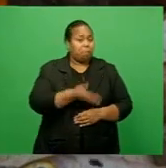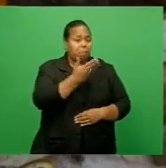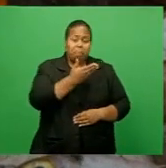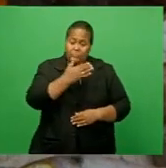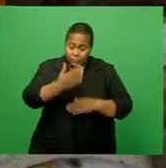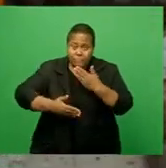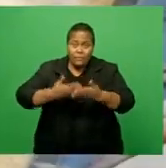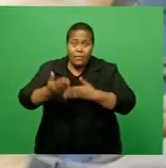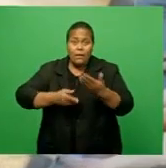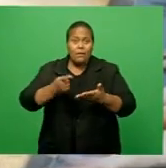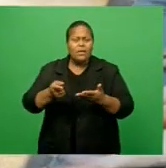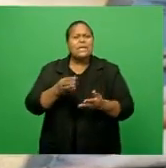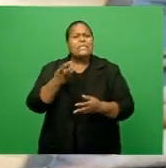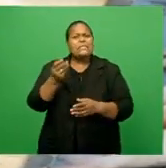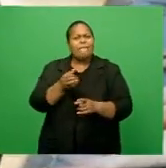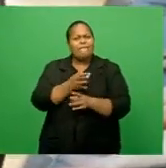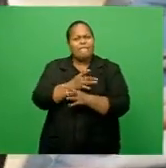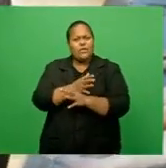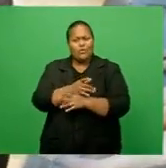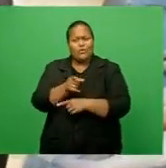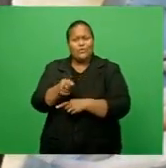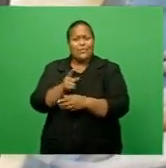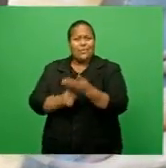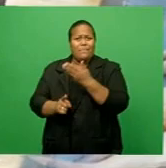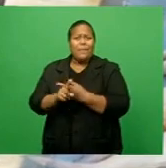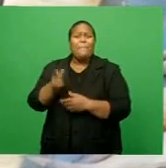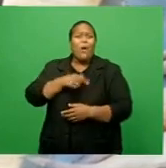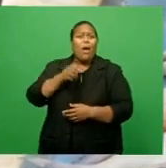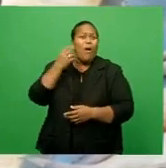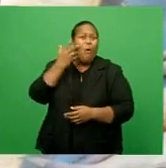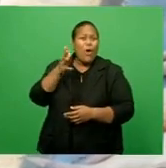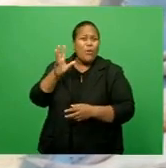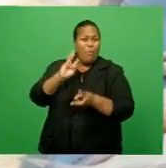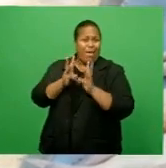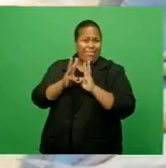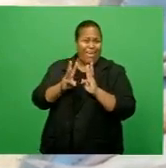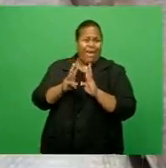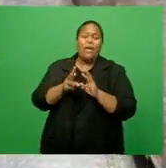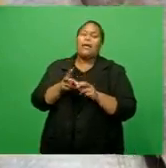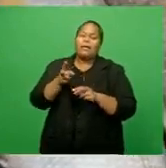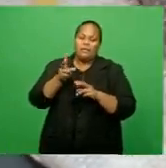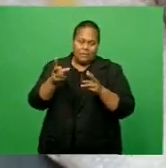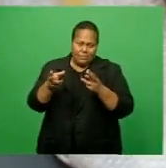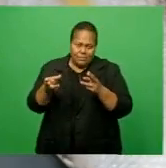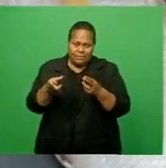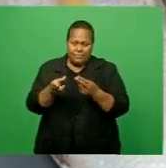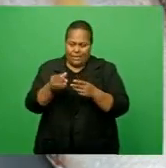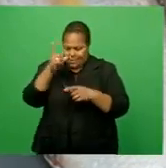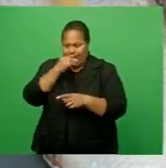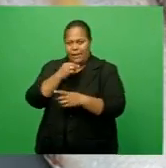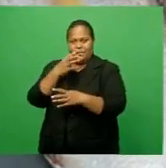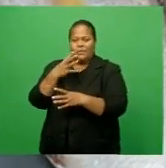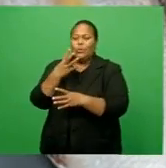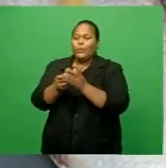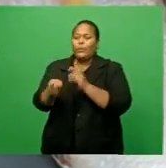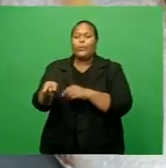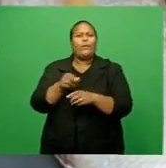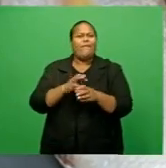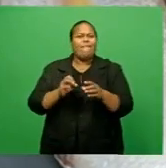eat balolo, and with the current humid weather, it's important to take precautions against fish